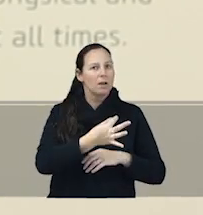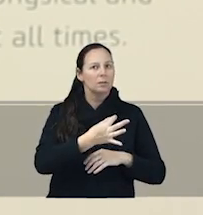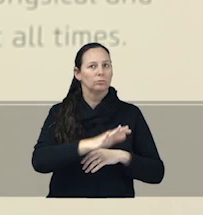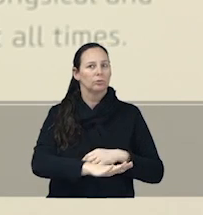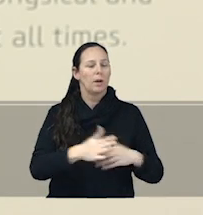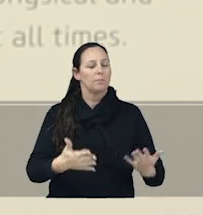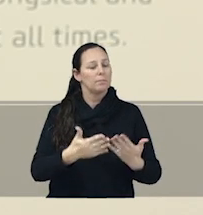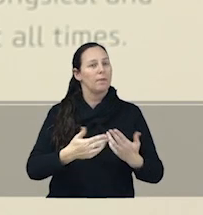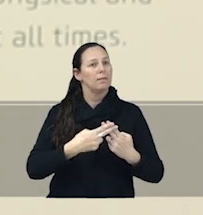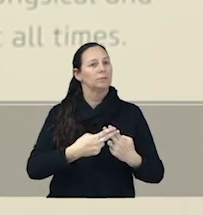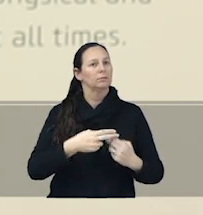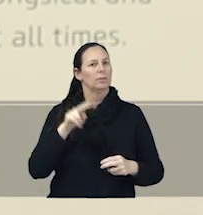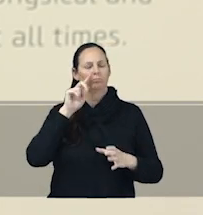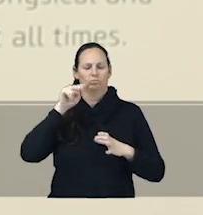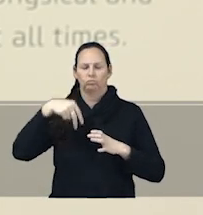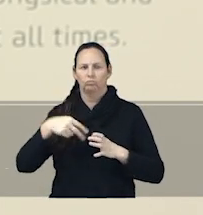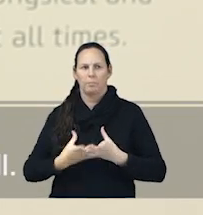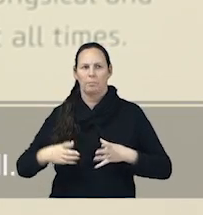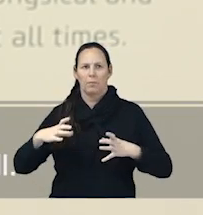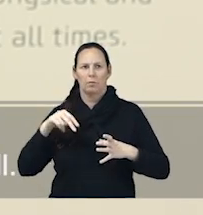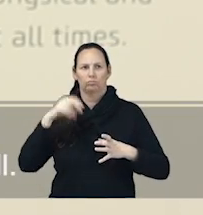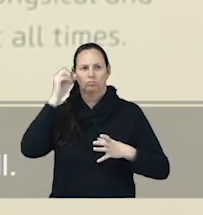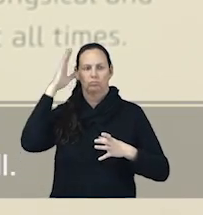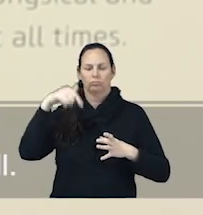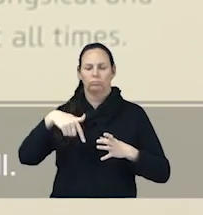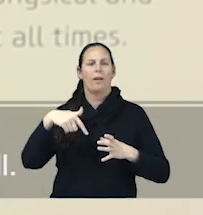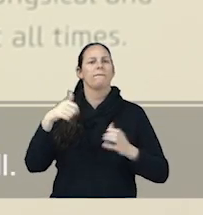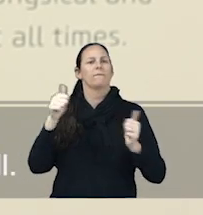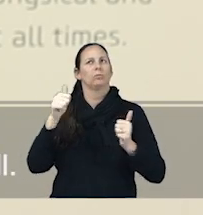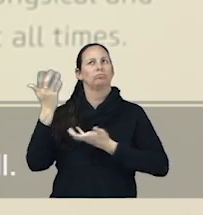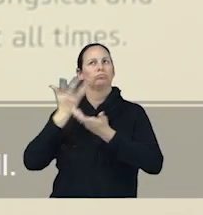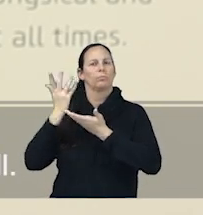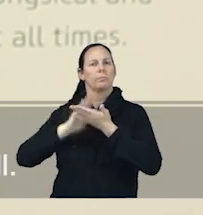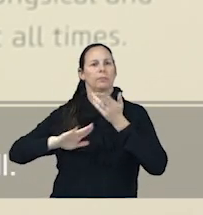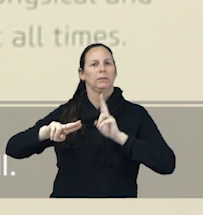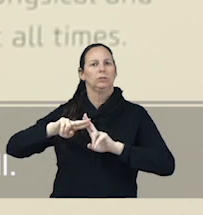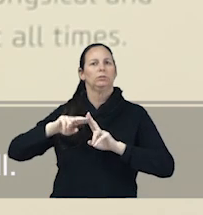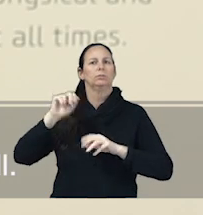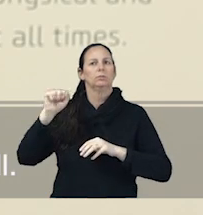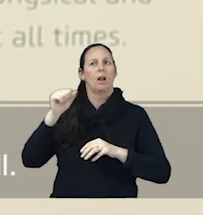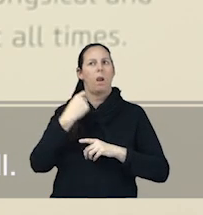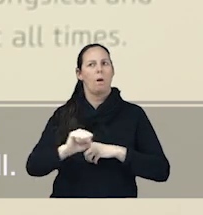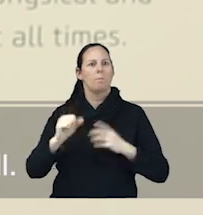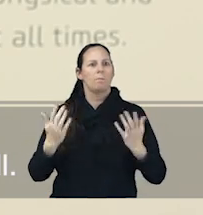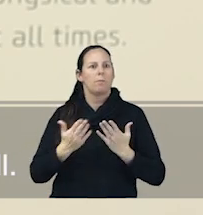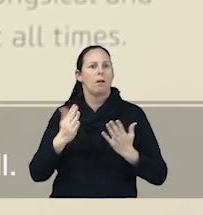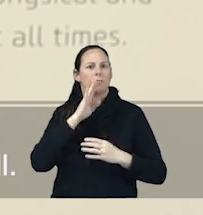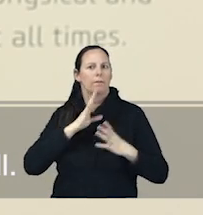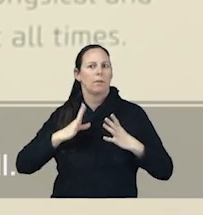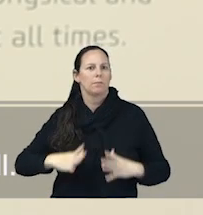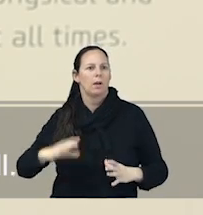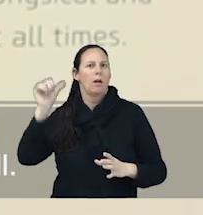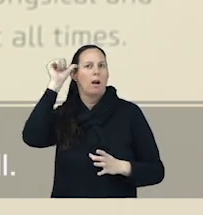So if someone asks a small child to play a sexual game, they can draw into their basket of knowledge that we spoke about earlier. And although it might be